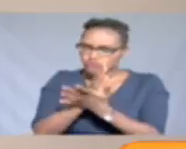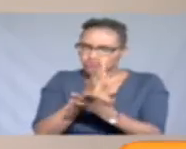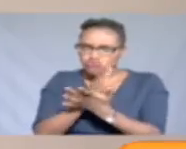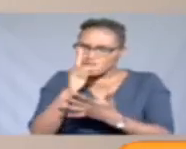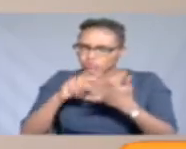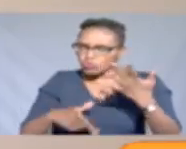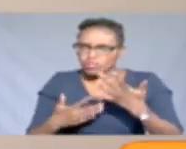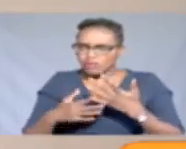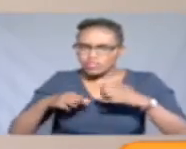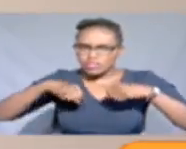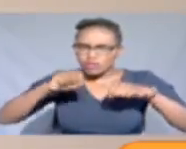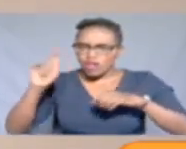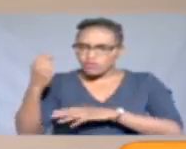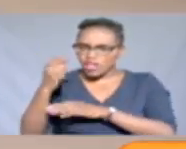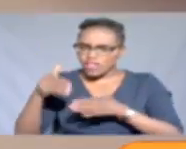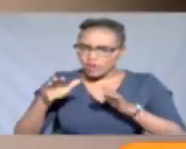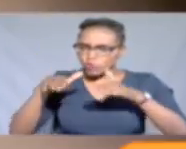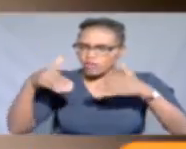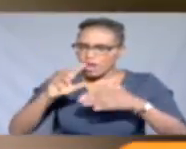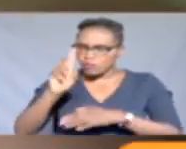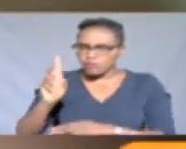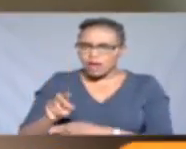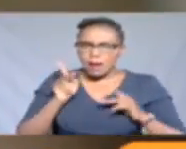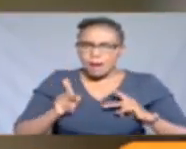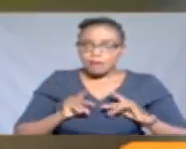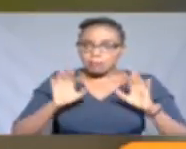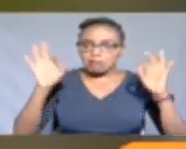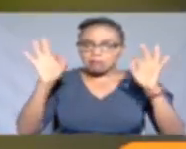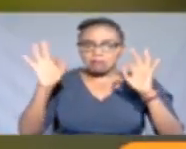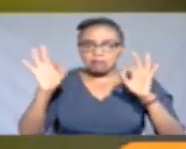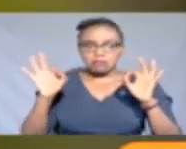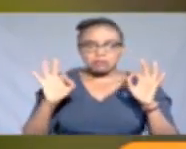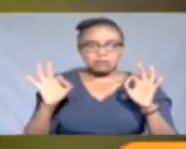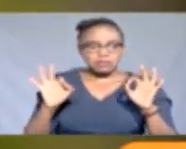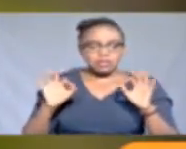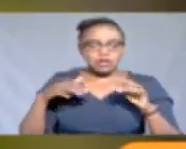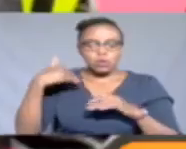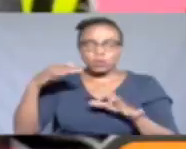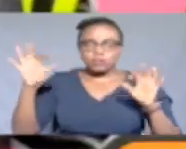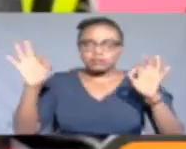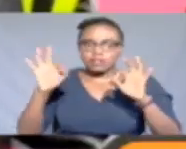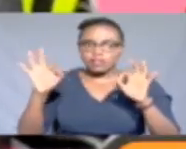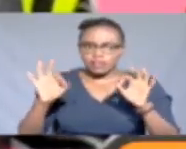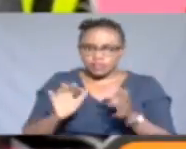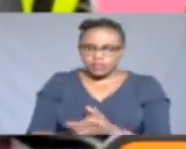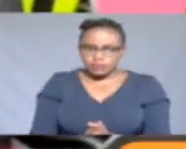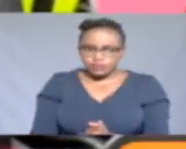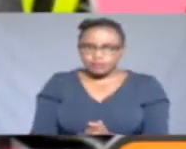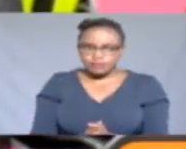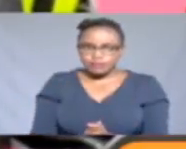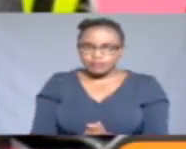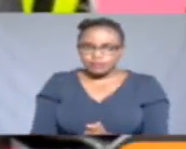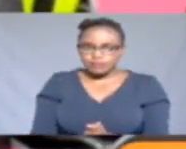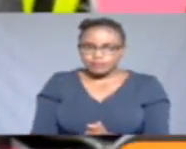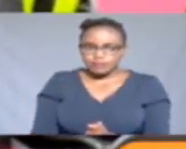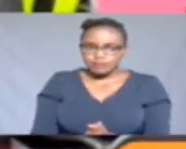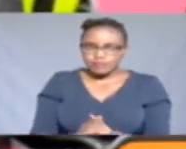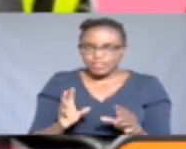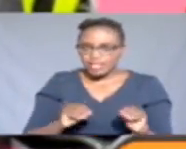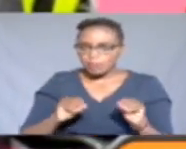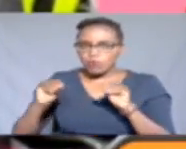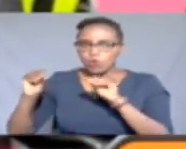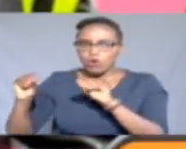like riding on Kenyan roads? People get very surprised, pleasantly surprised. And they